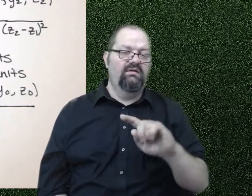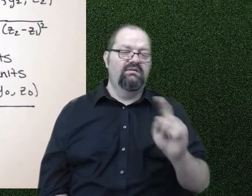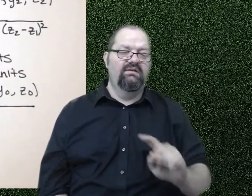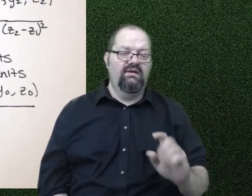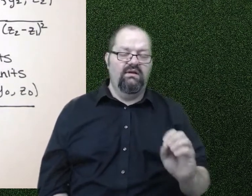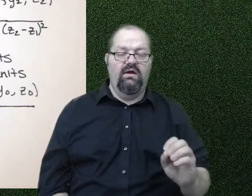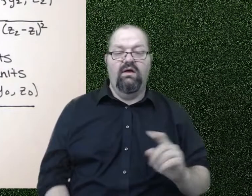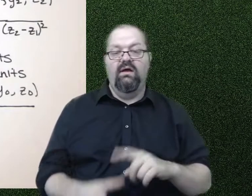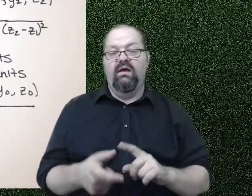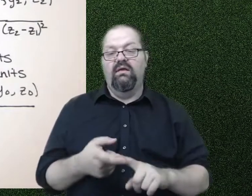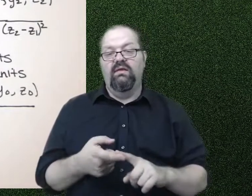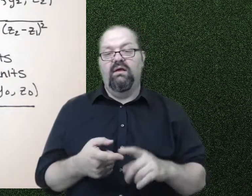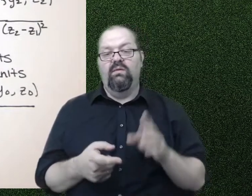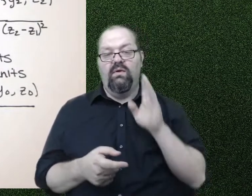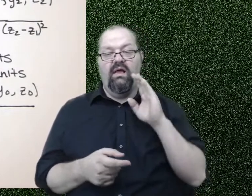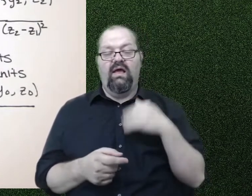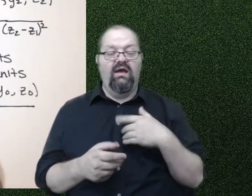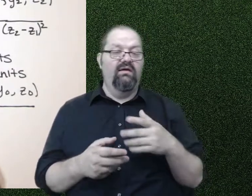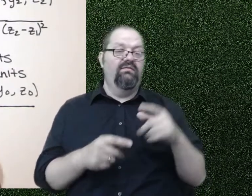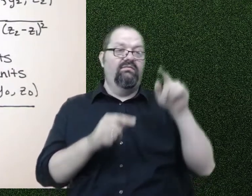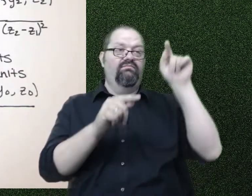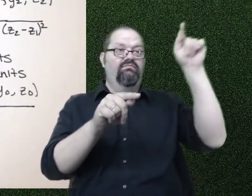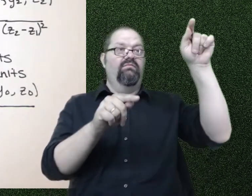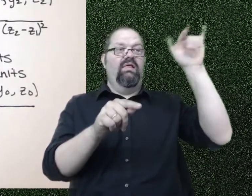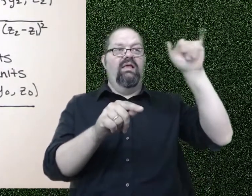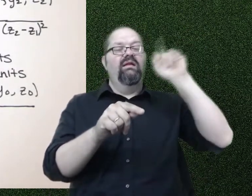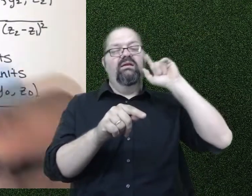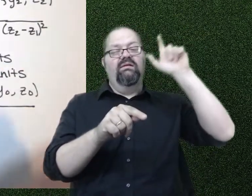Here's some point x, y, z on the sphere.